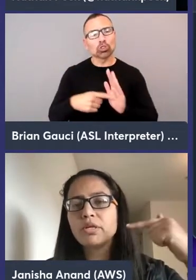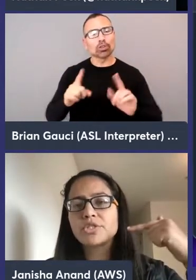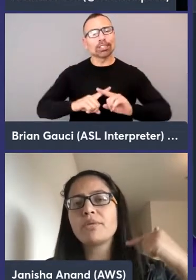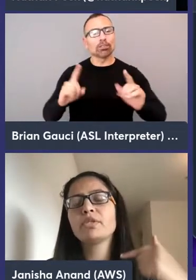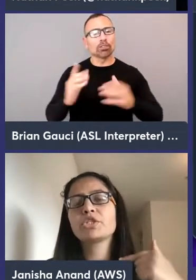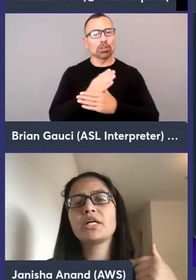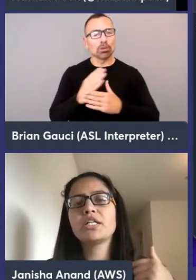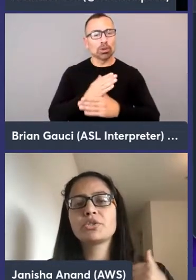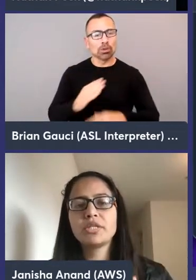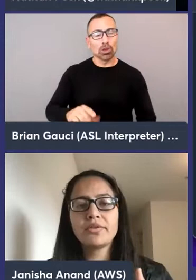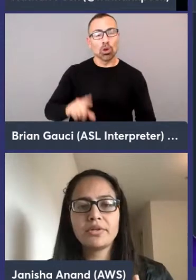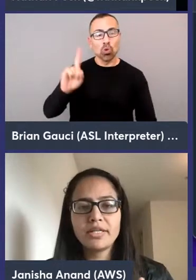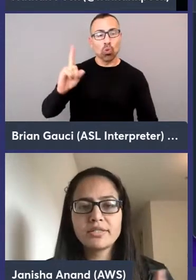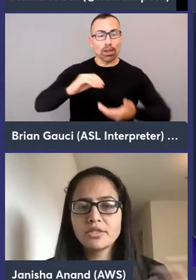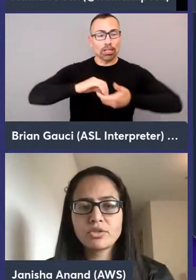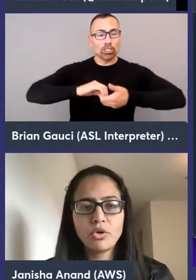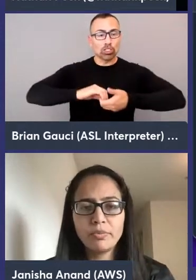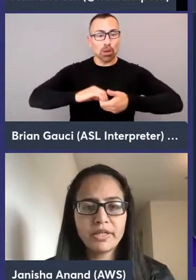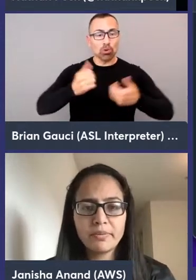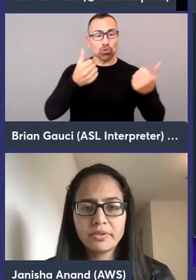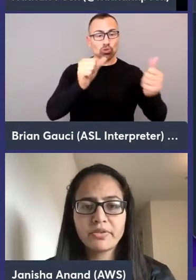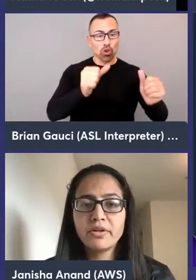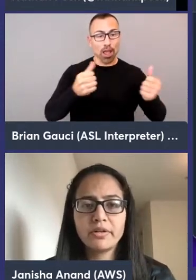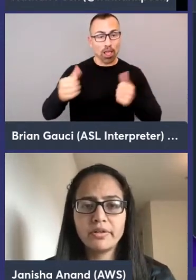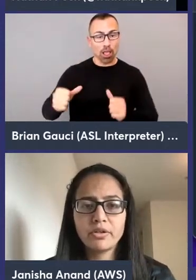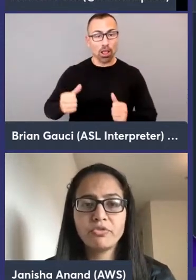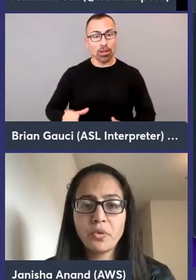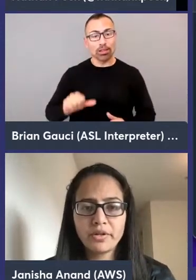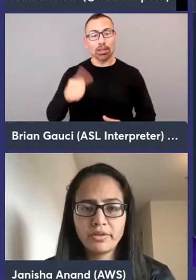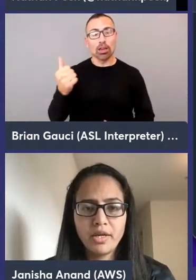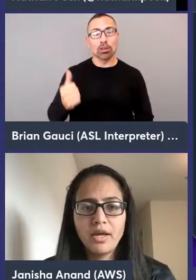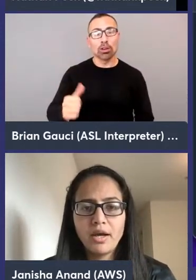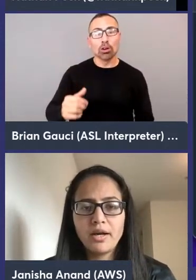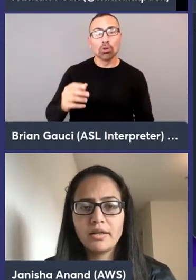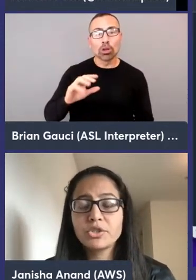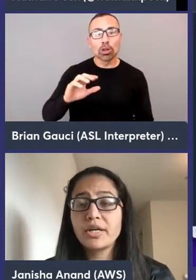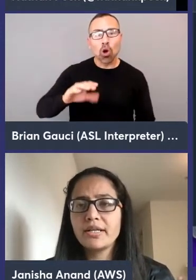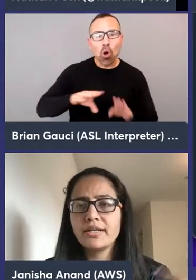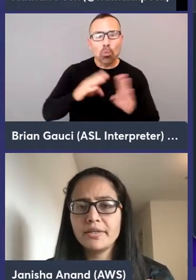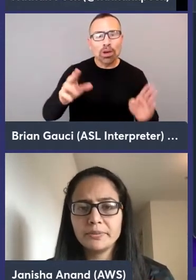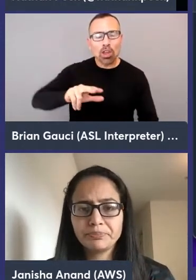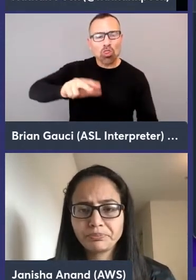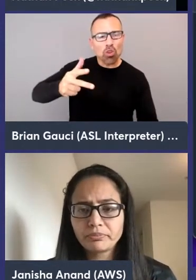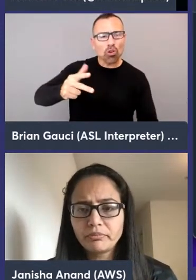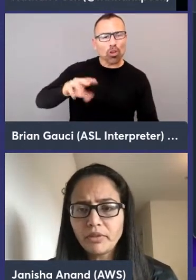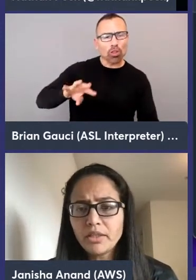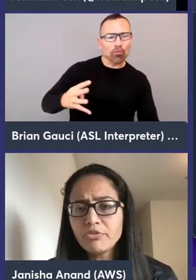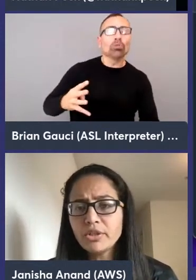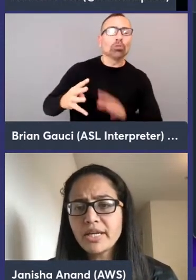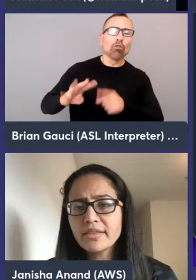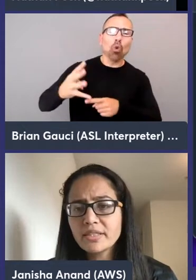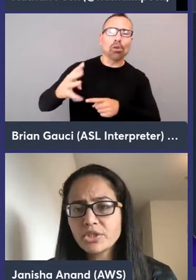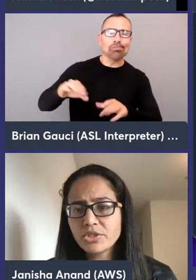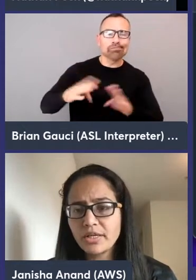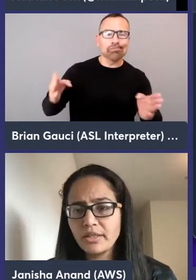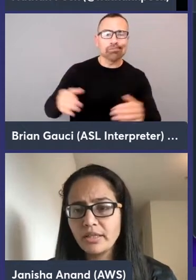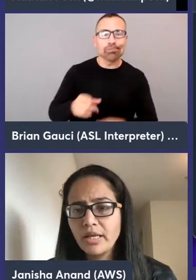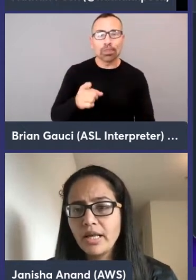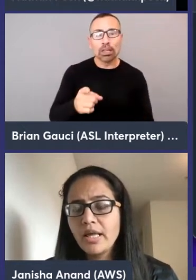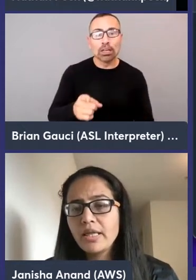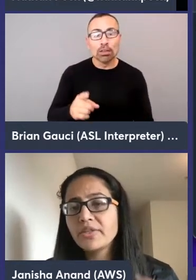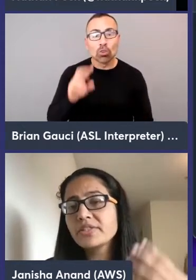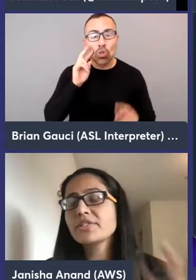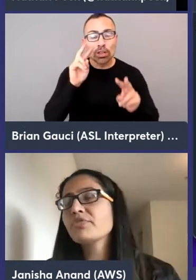one Ensemble trial to the other. Let's just open up the third or the fourth trial here. Now, if you look at this